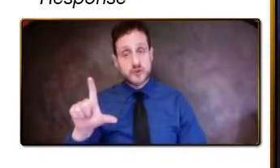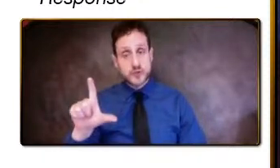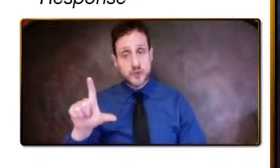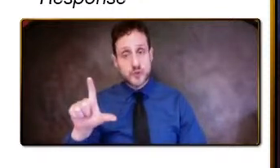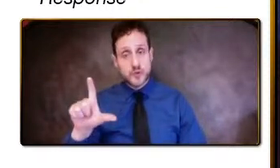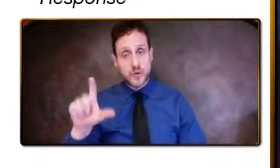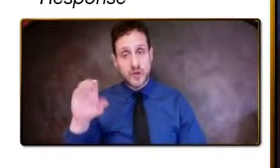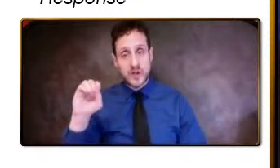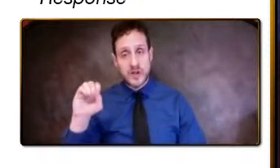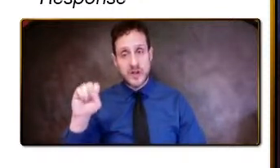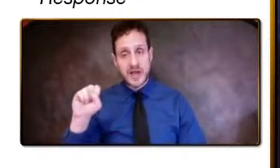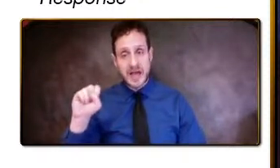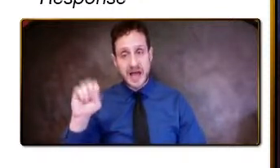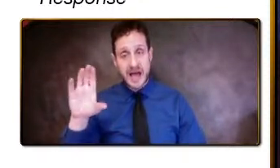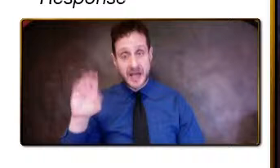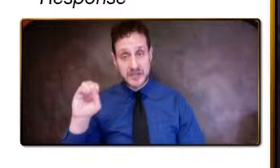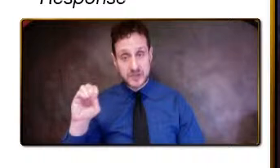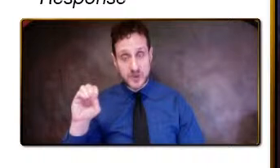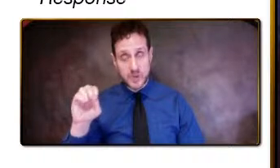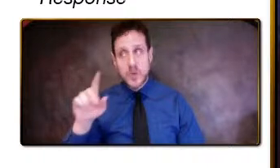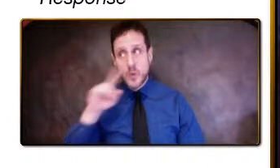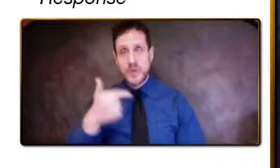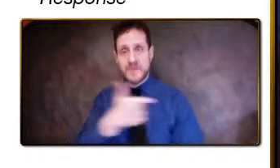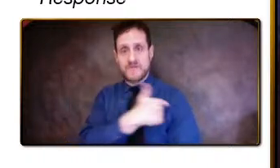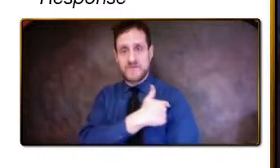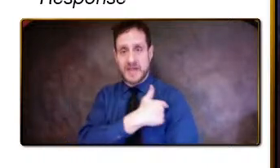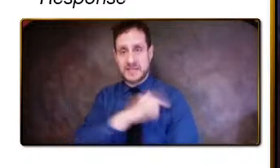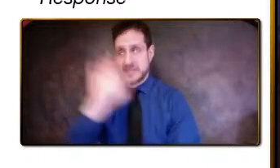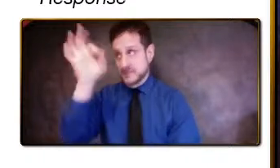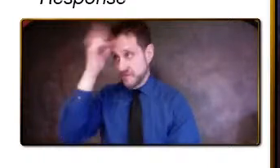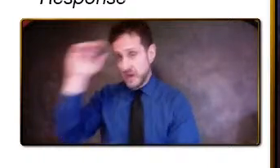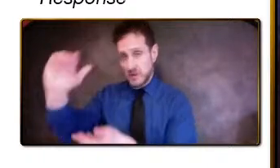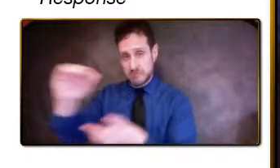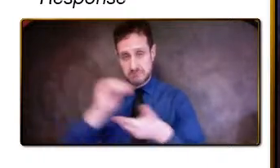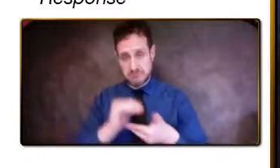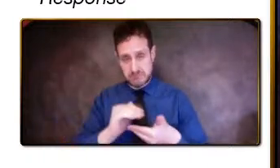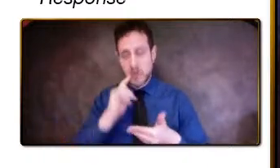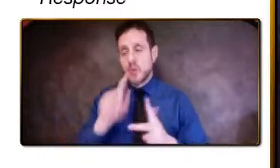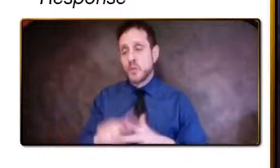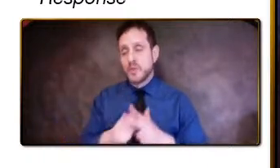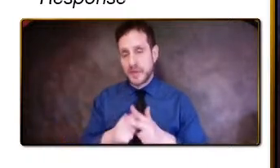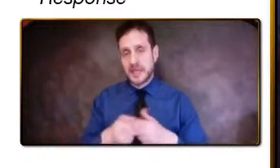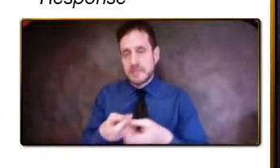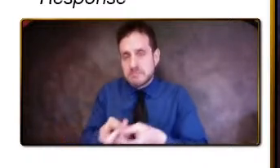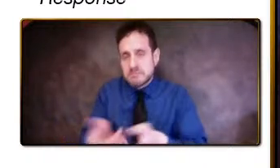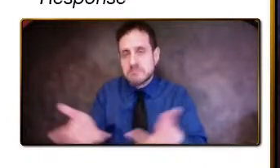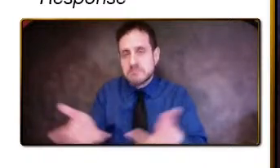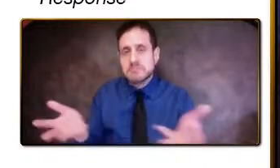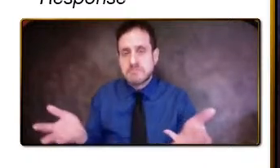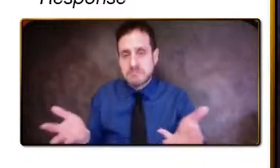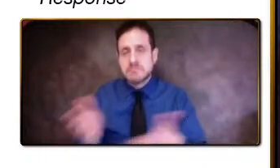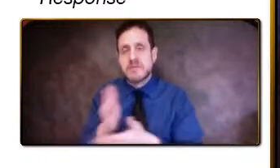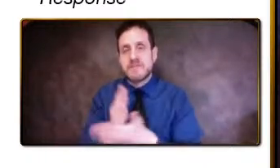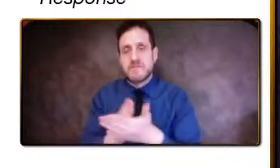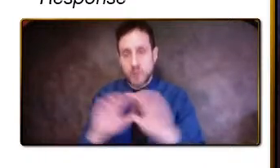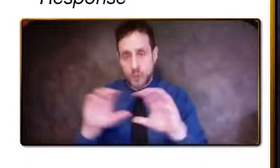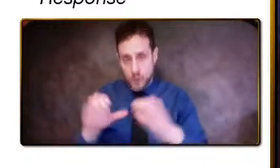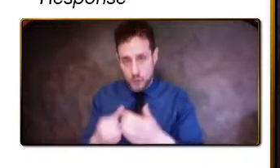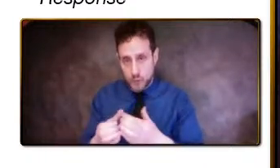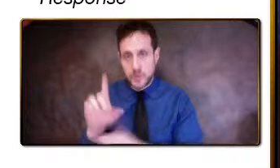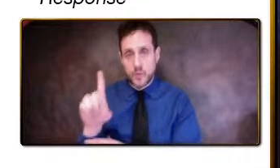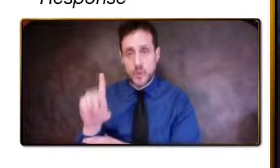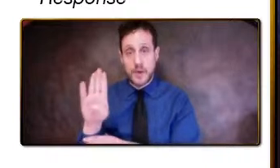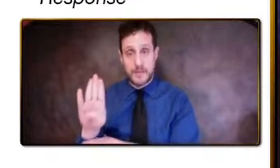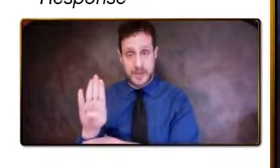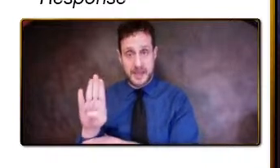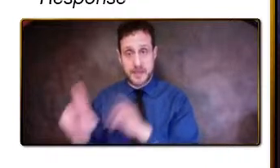the federal government, will begin vaccinating Phase 1B residents statewide. And in the coming weeks,